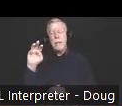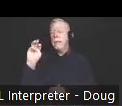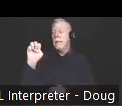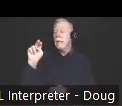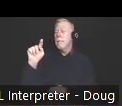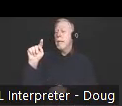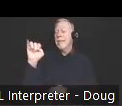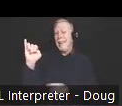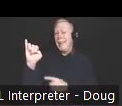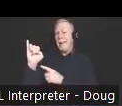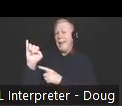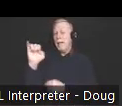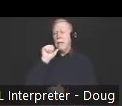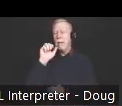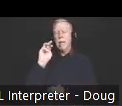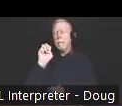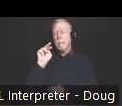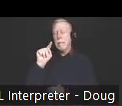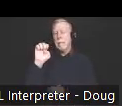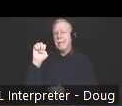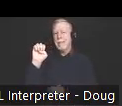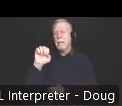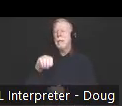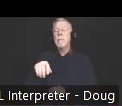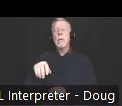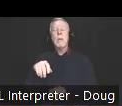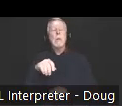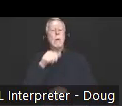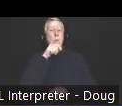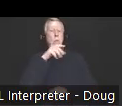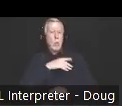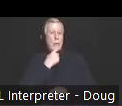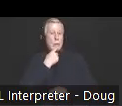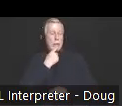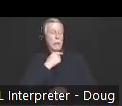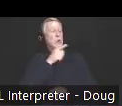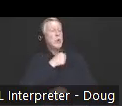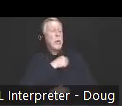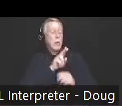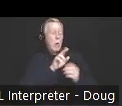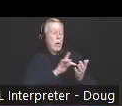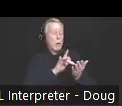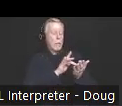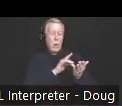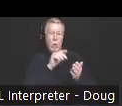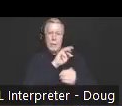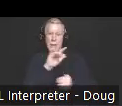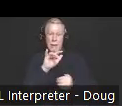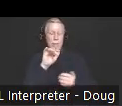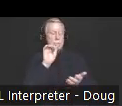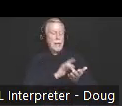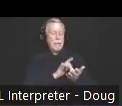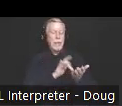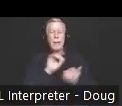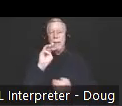So you can actually go on your, sorry, go on your phone if you want and just type in menti.com and then enter the code. It will bring up.